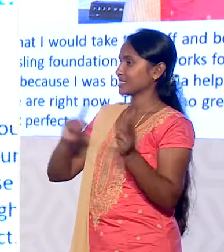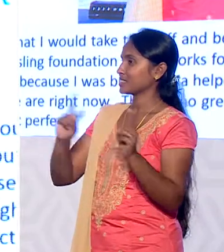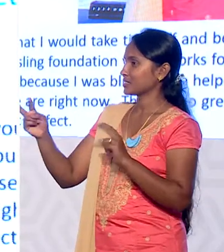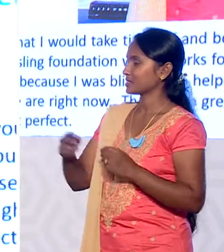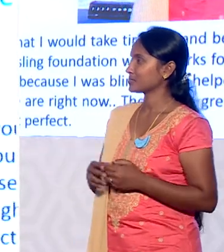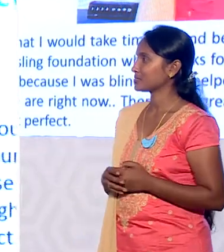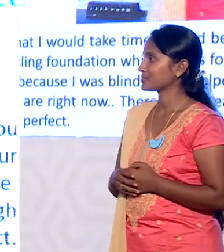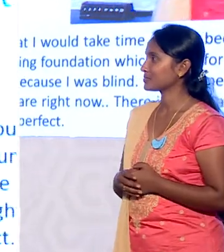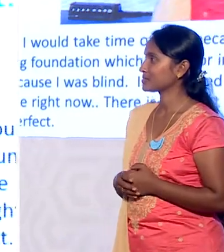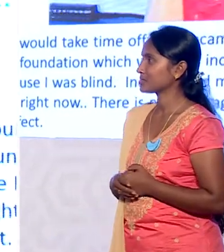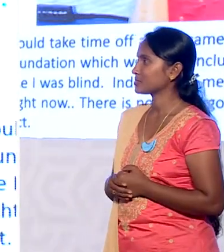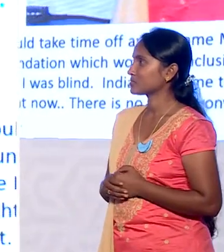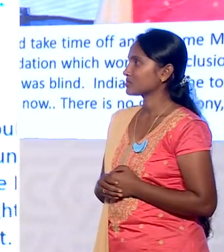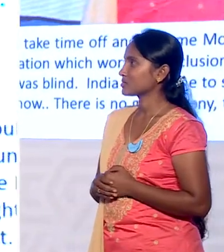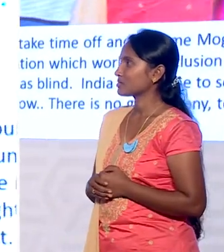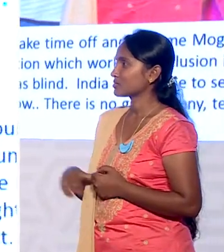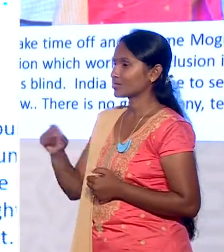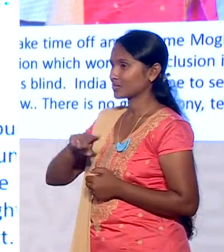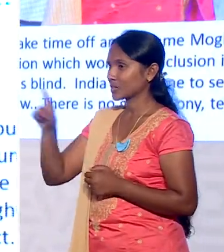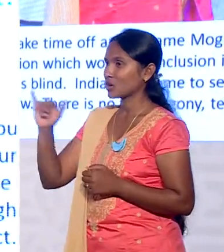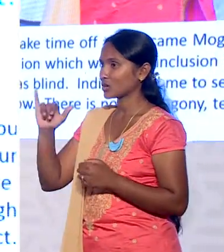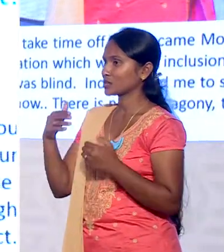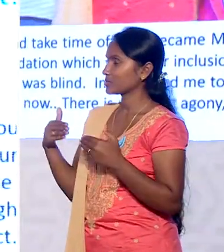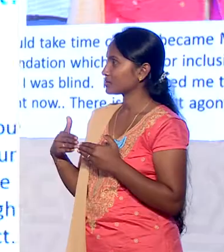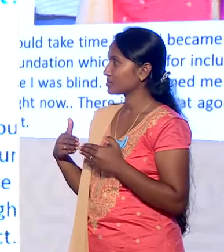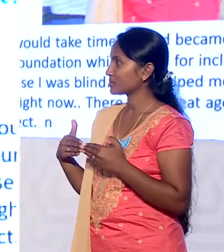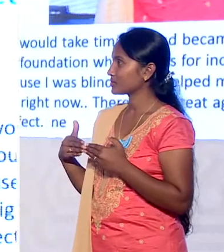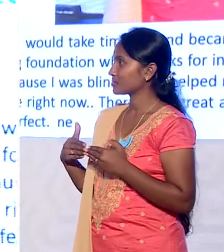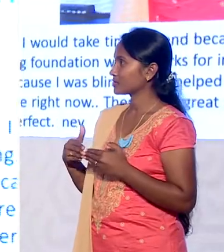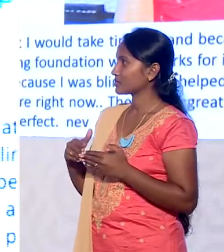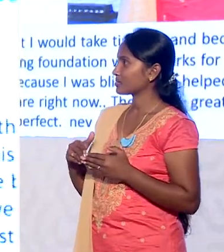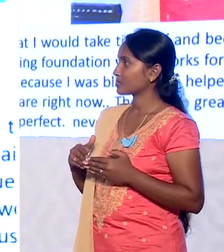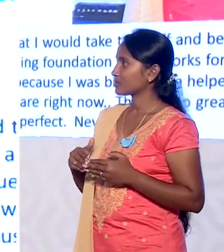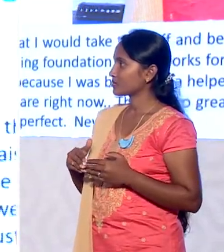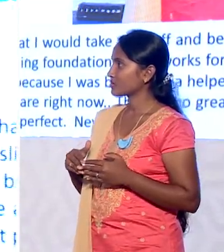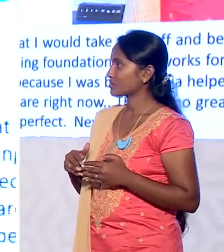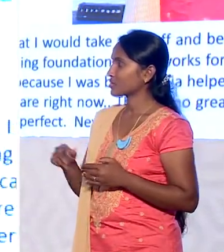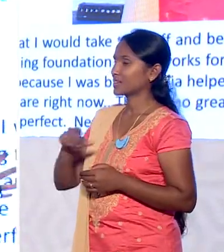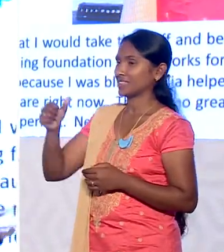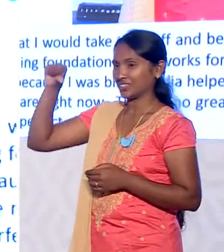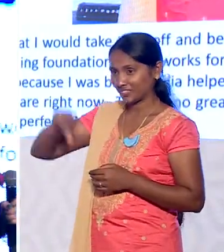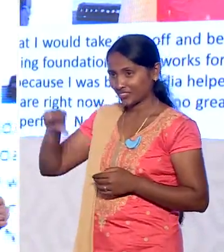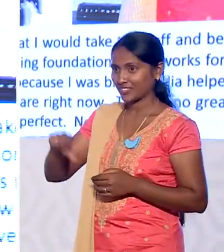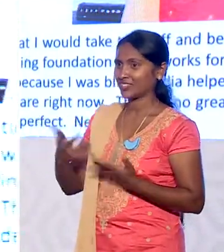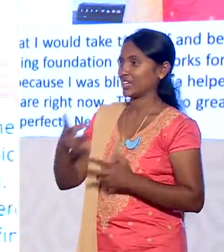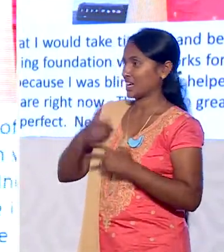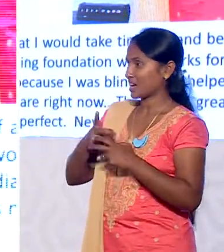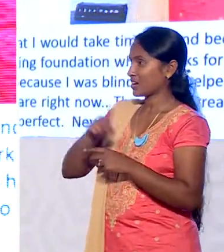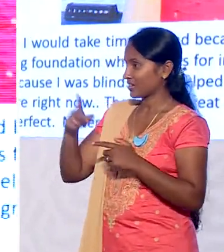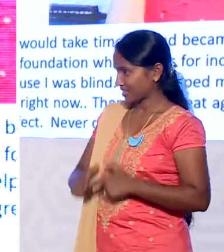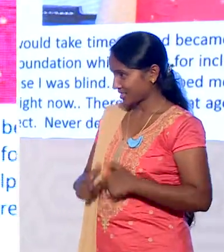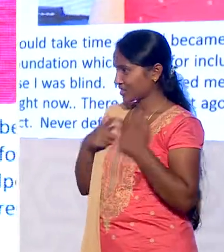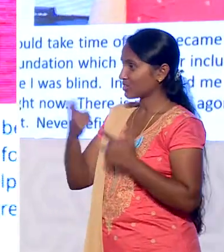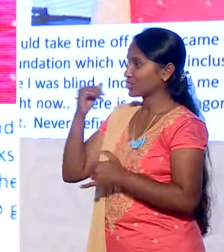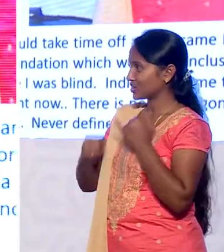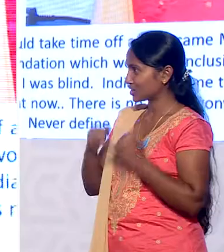to be. And you are also never defined by a moment of success or a failure or a tragedy overcome or your